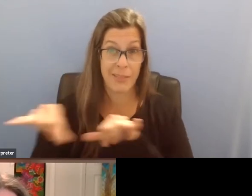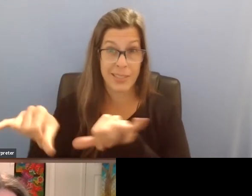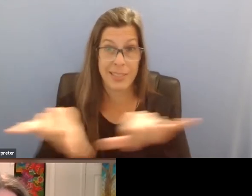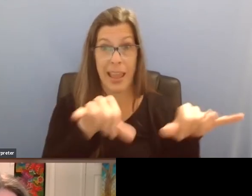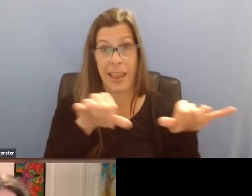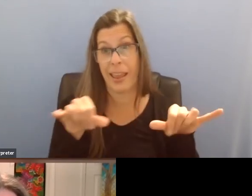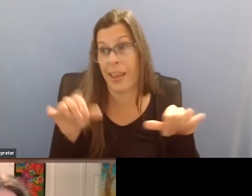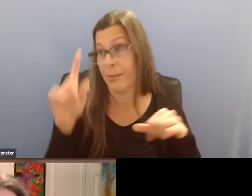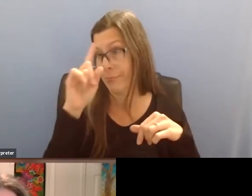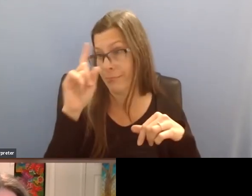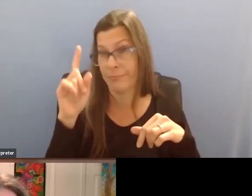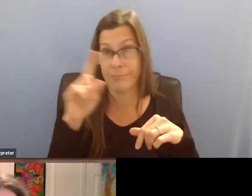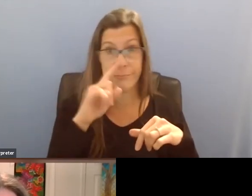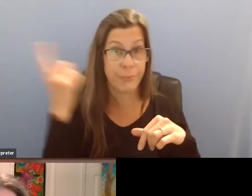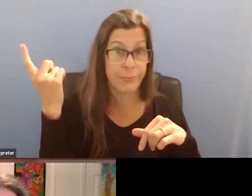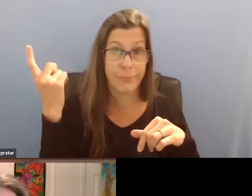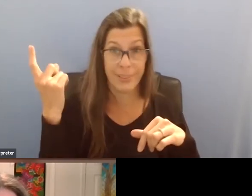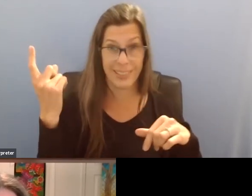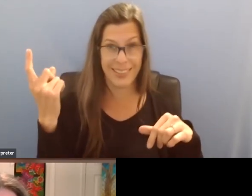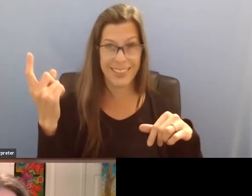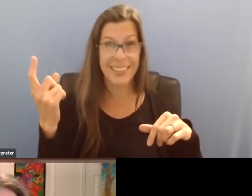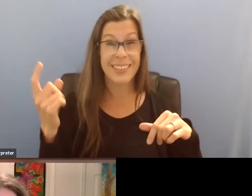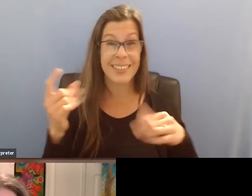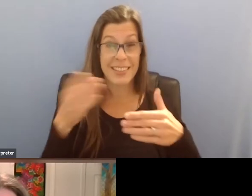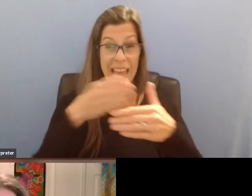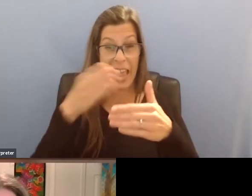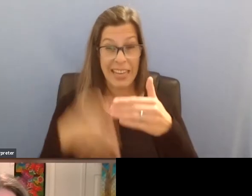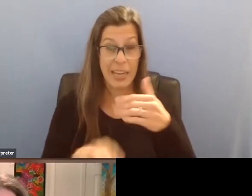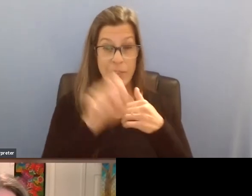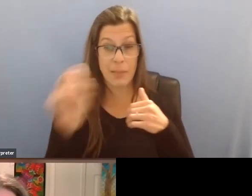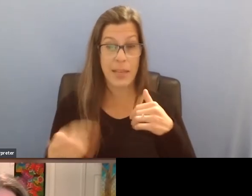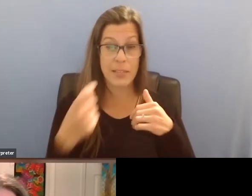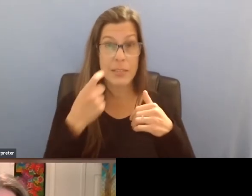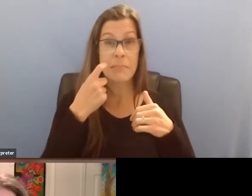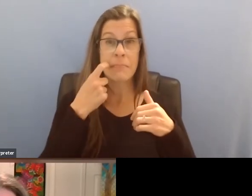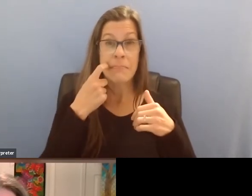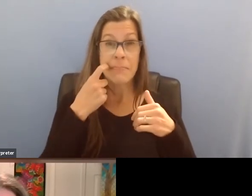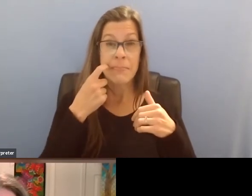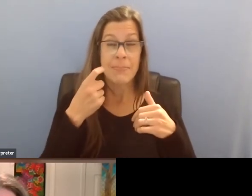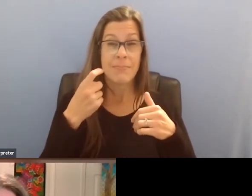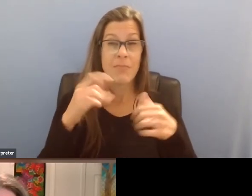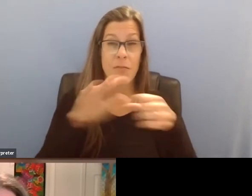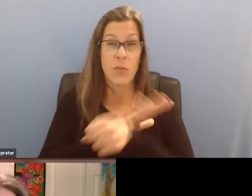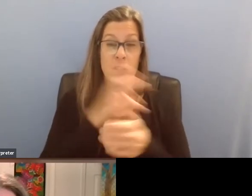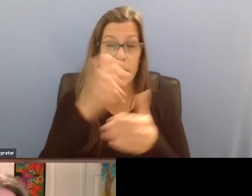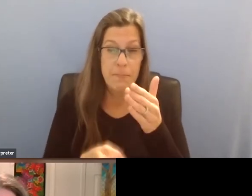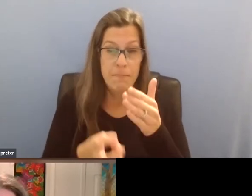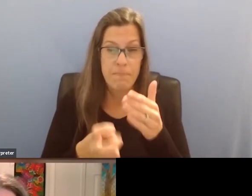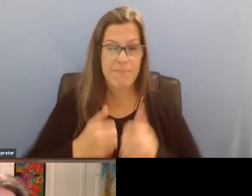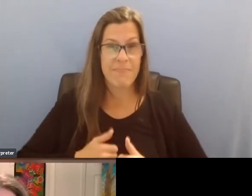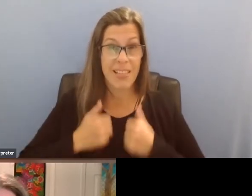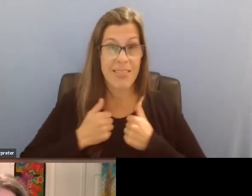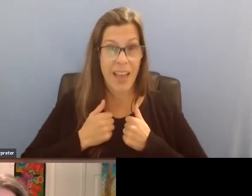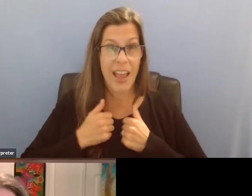of the semester, I was totally hooked. And it became my lifelong hobby and compassion and passion.